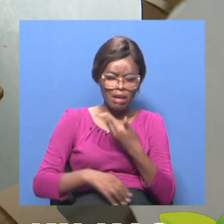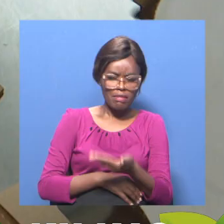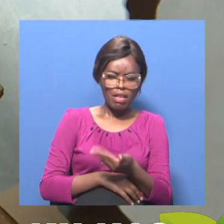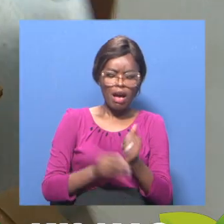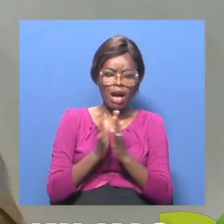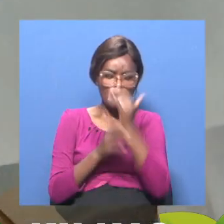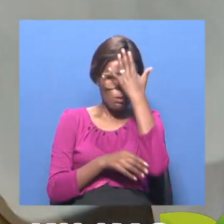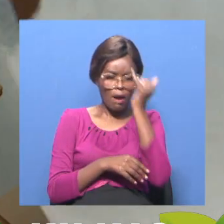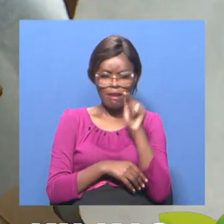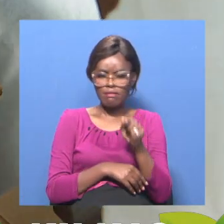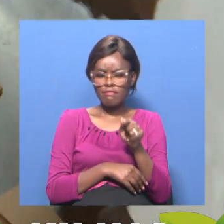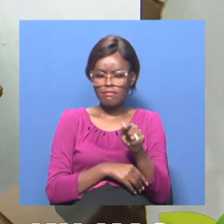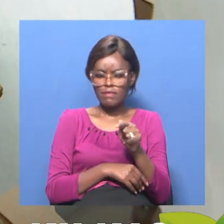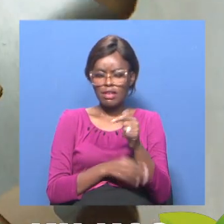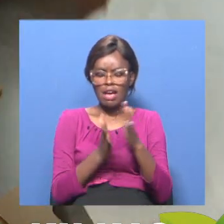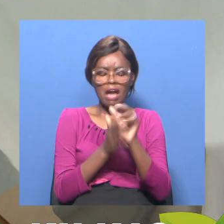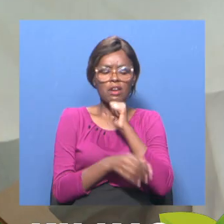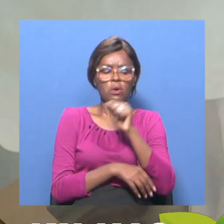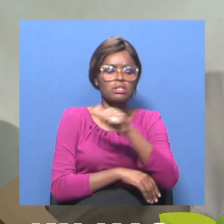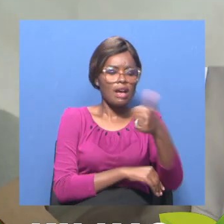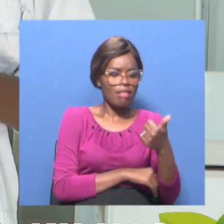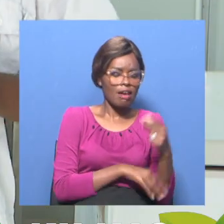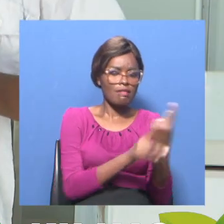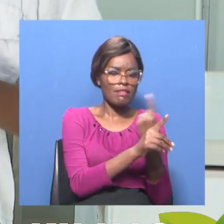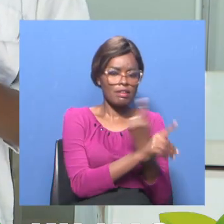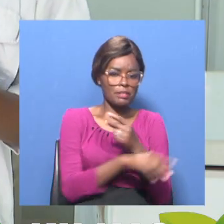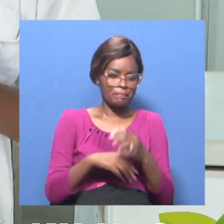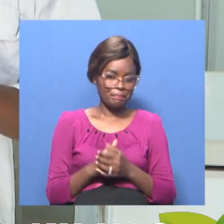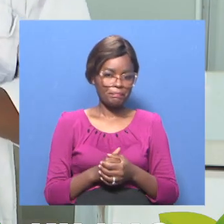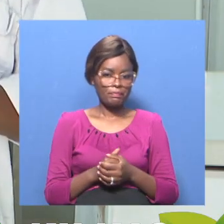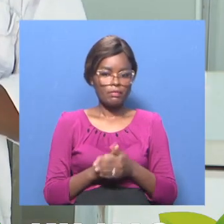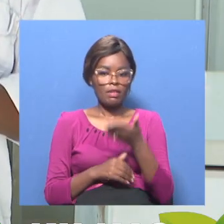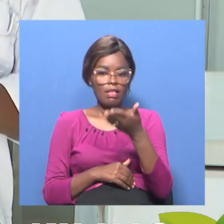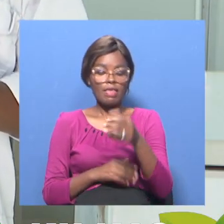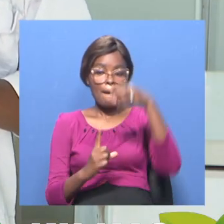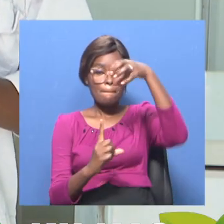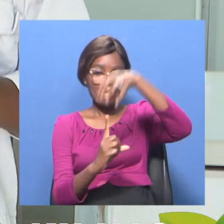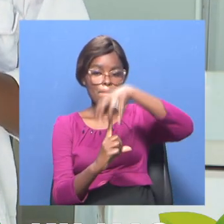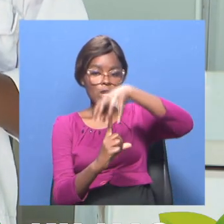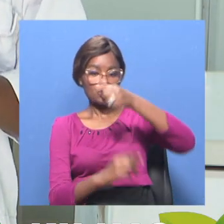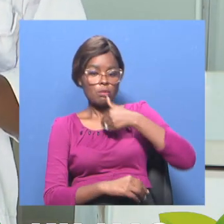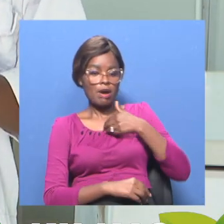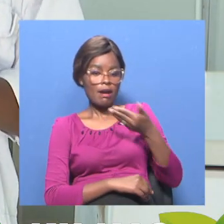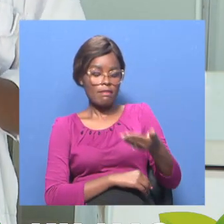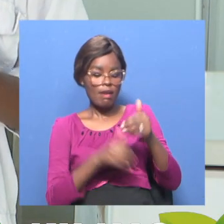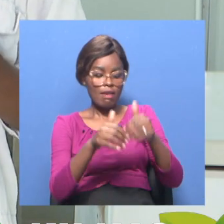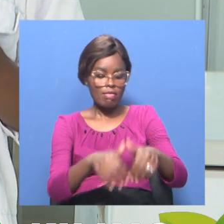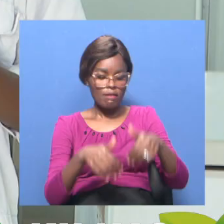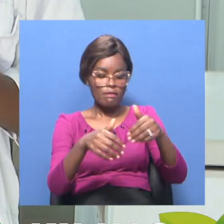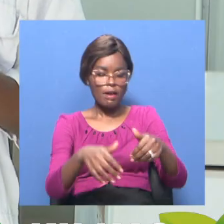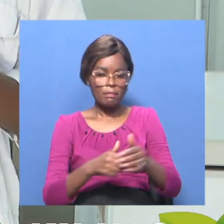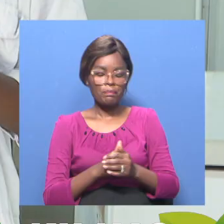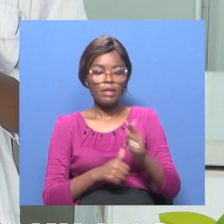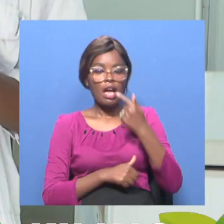And why this variety as opposed to the rest of the varieties? Okay, so the mushrooms that we have currently on farm are the